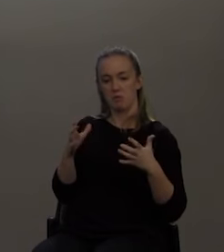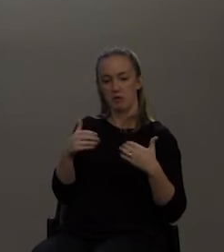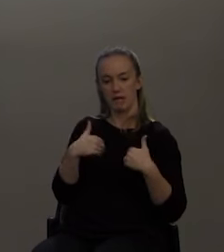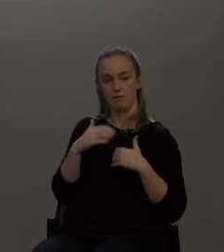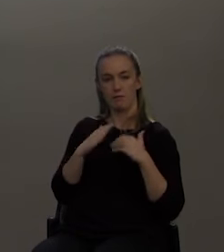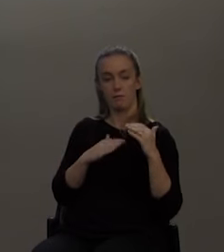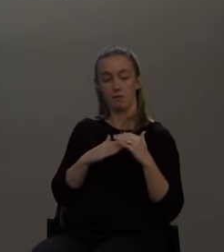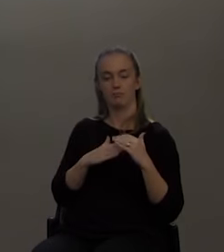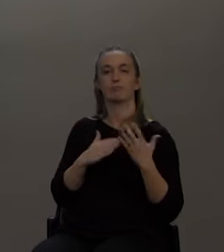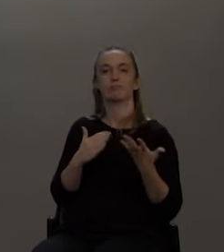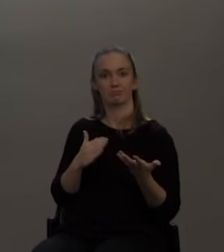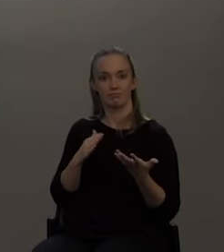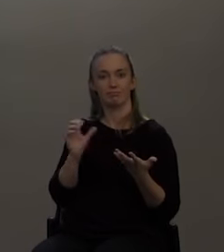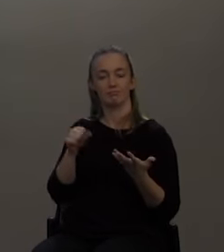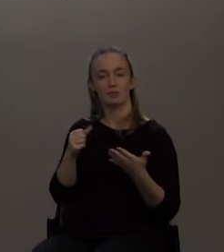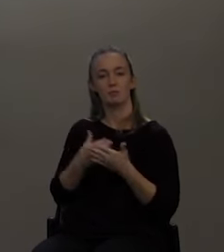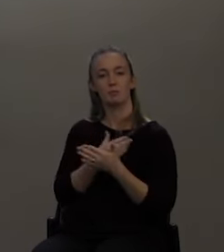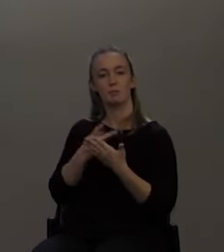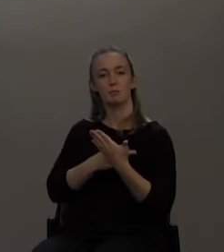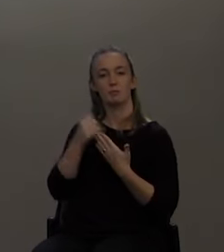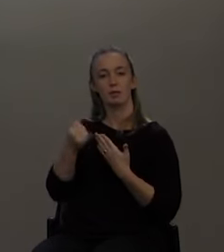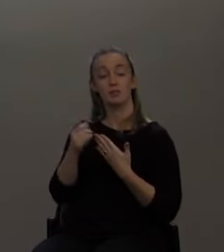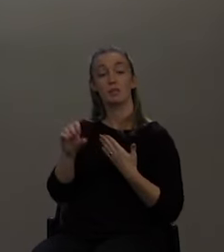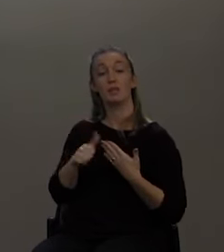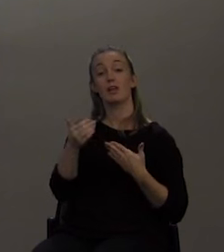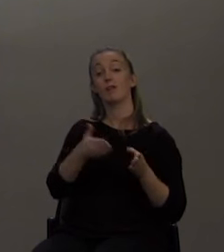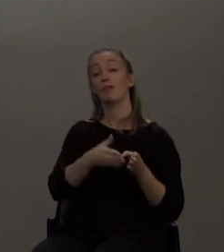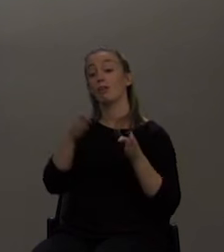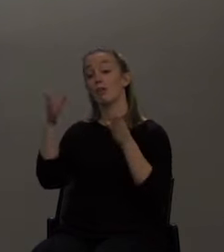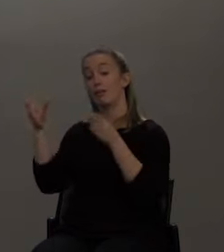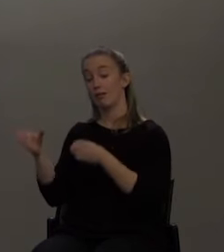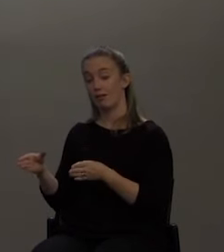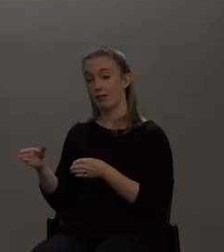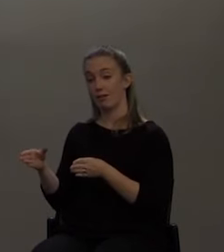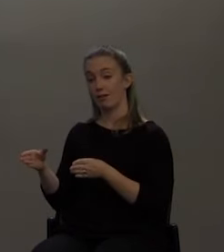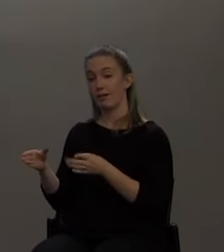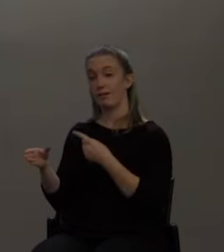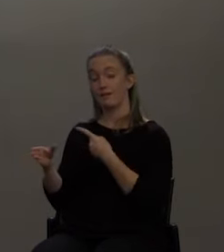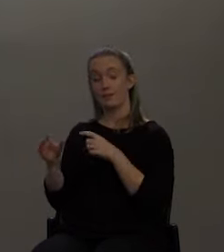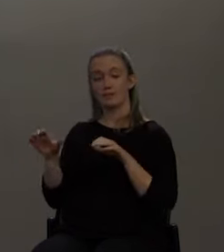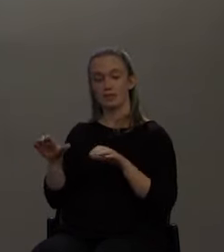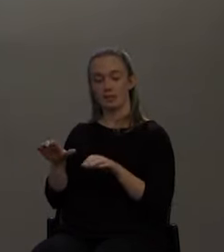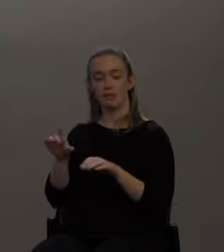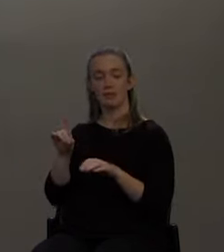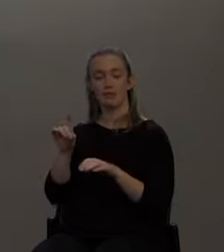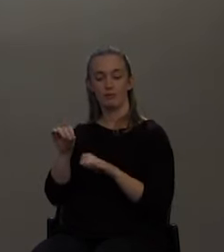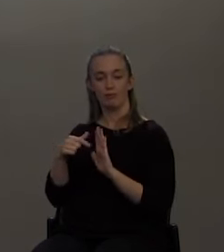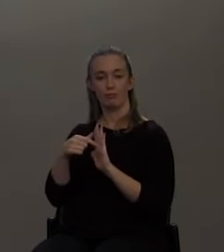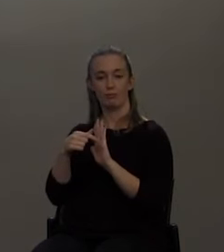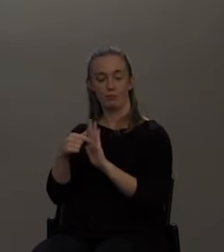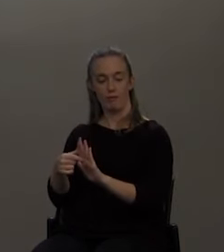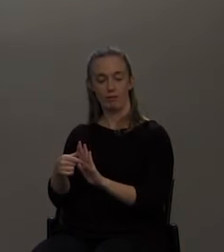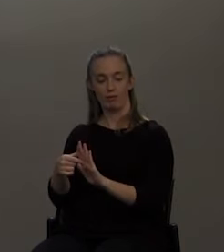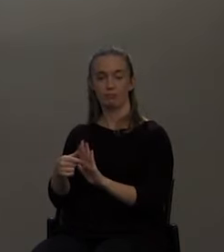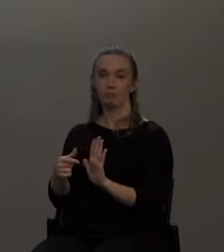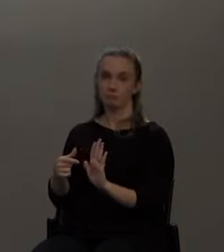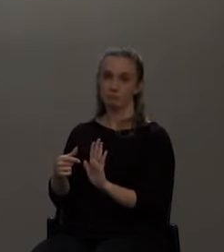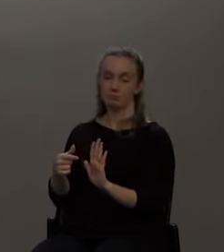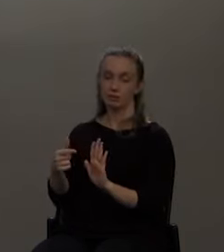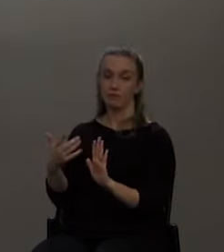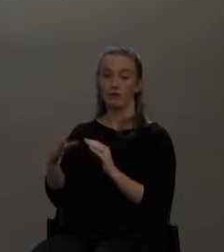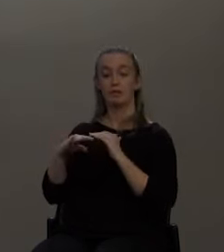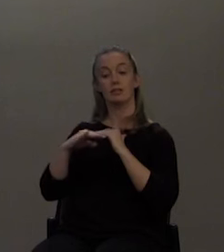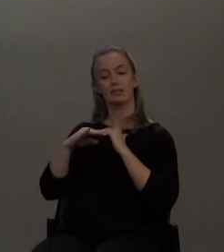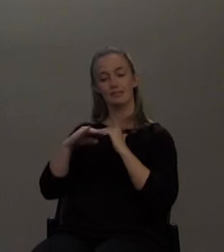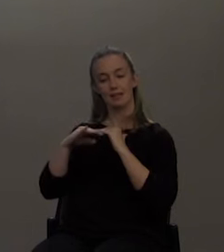buildings, especially new projects. The other piece here is that this activity does reflect, though it has been steady